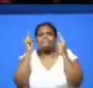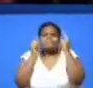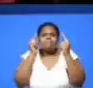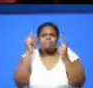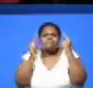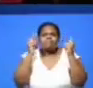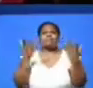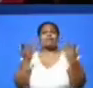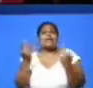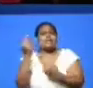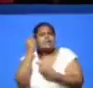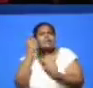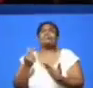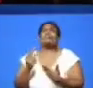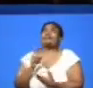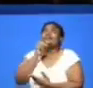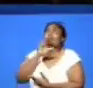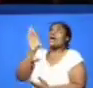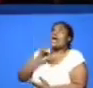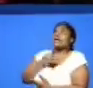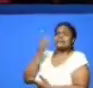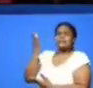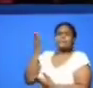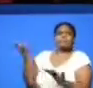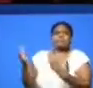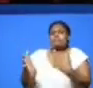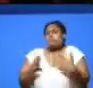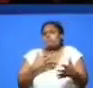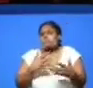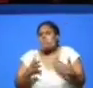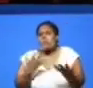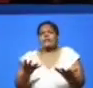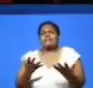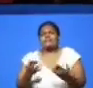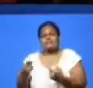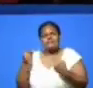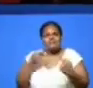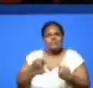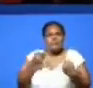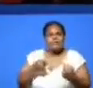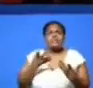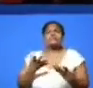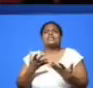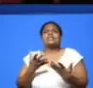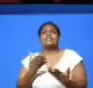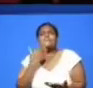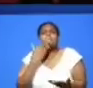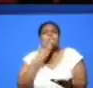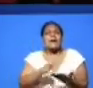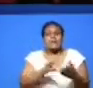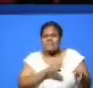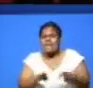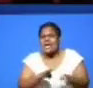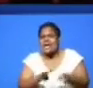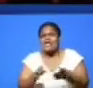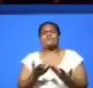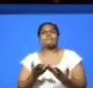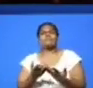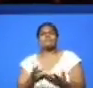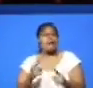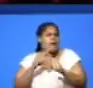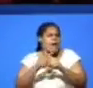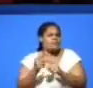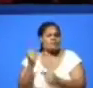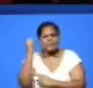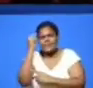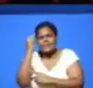of surrendering your life to Jesus Christ. You have been seriously struggling with the bad habits, struggling with that conflict in your